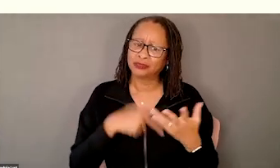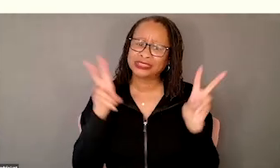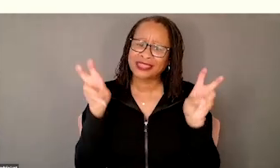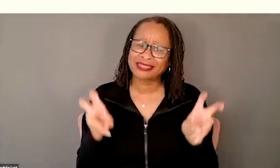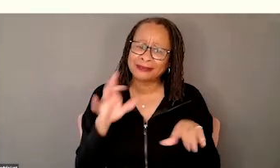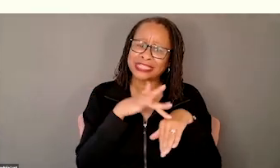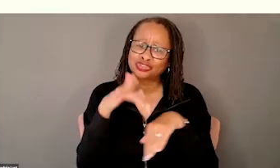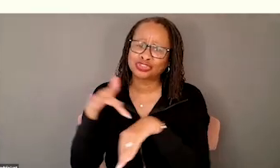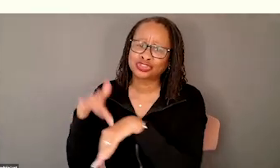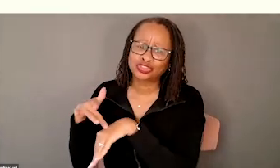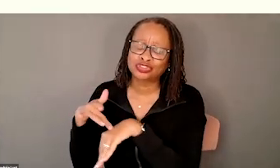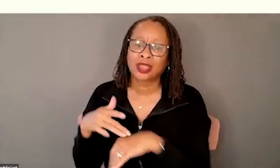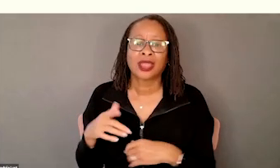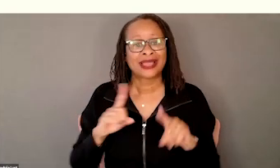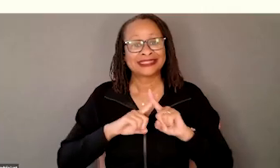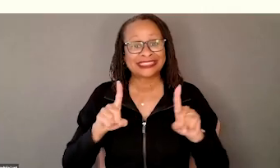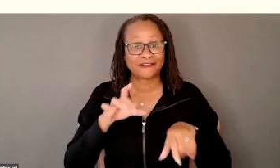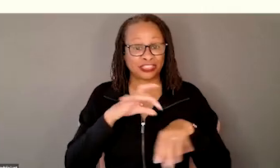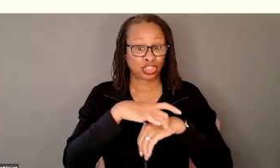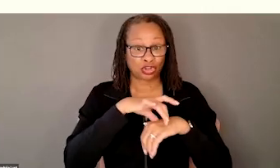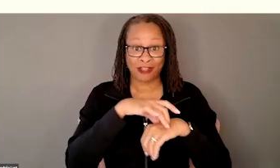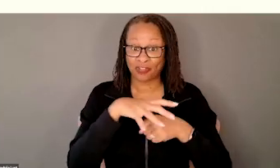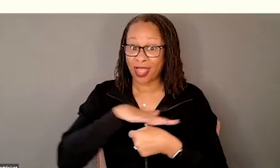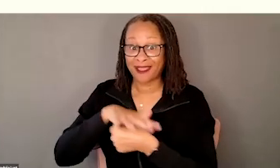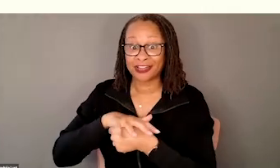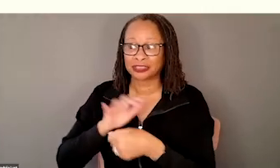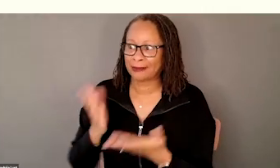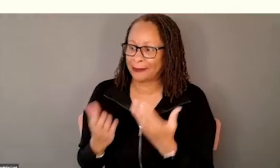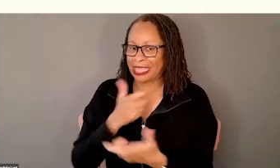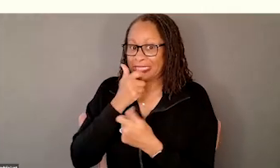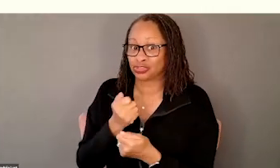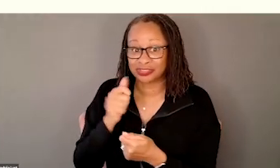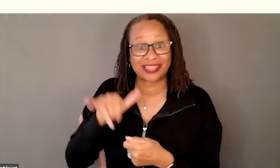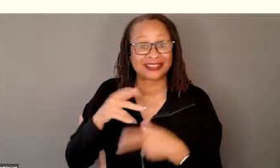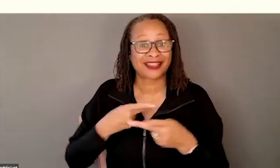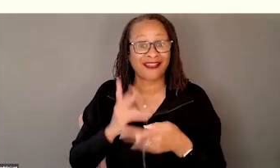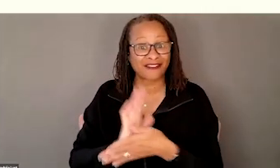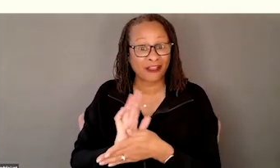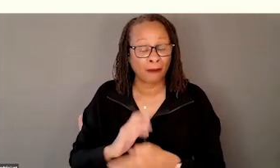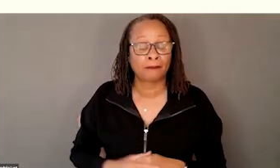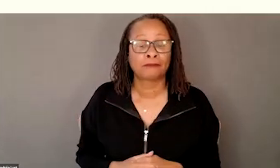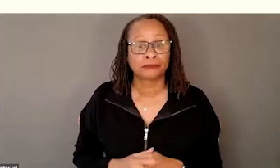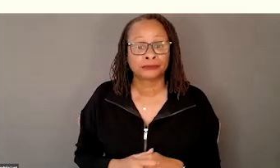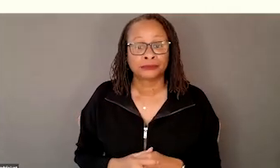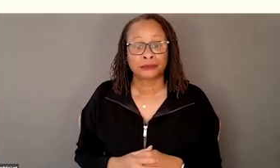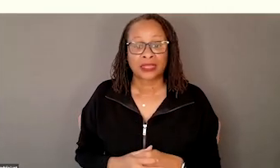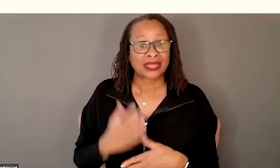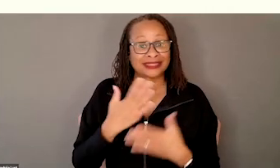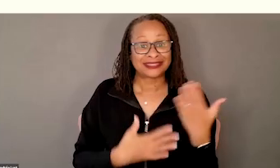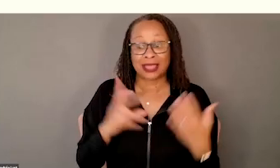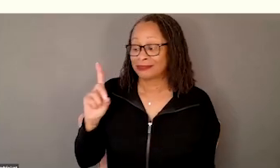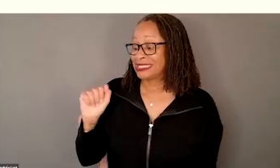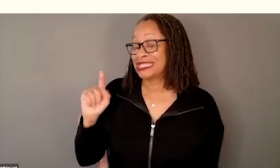touching upon? What are different geographical areas that would be interested in a film like this? There's some data